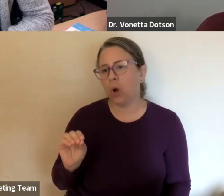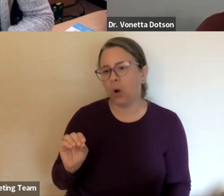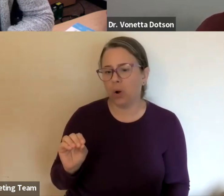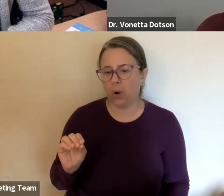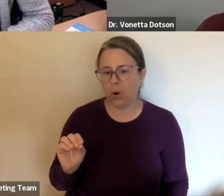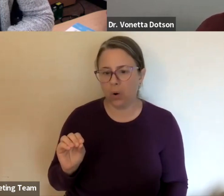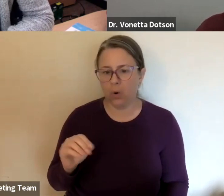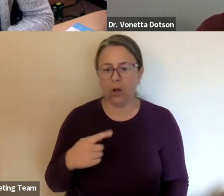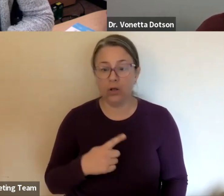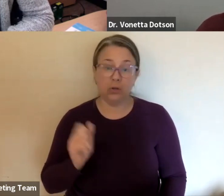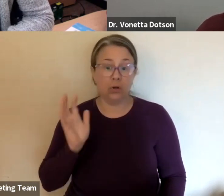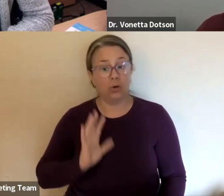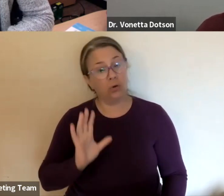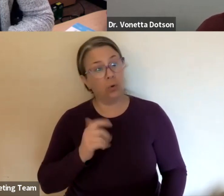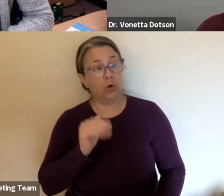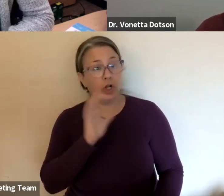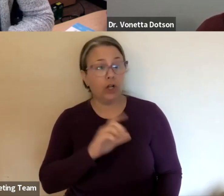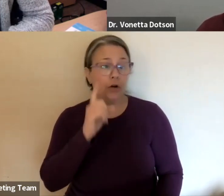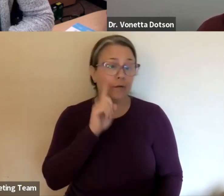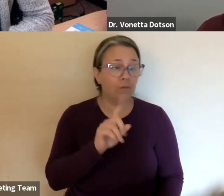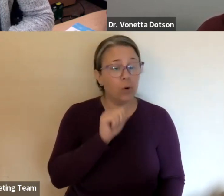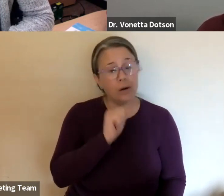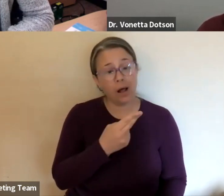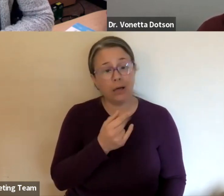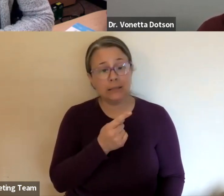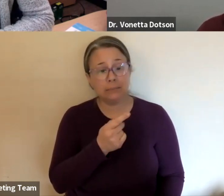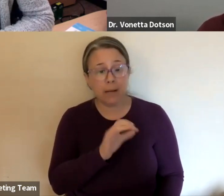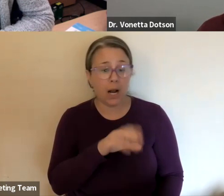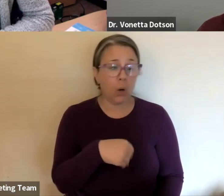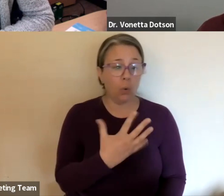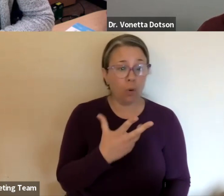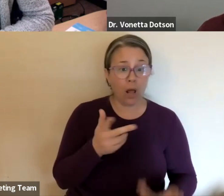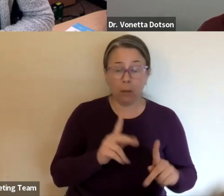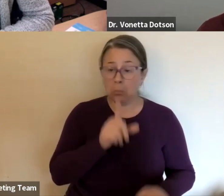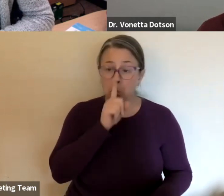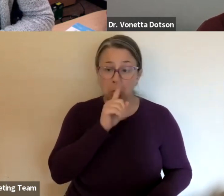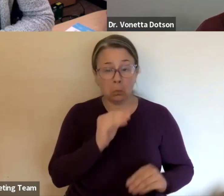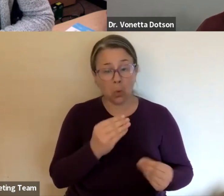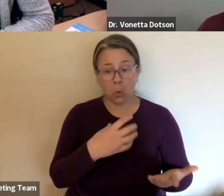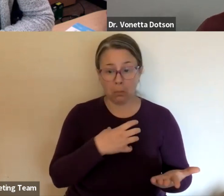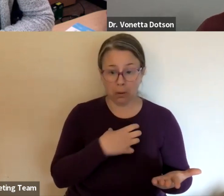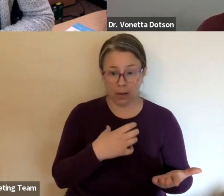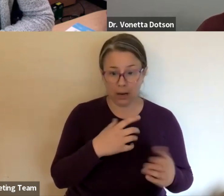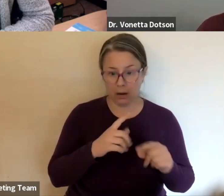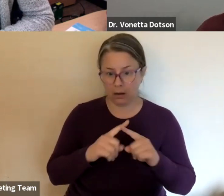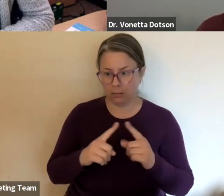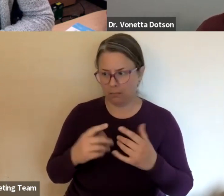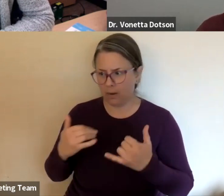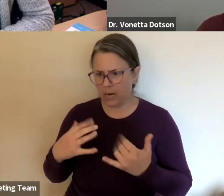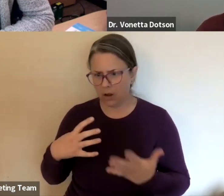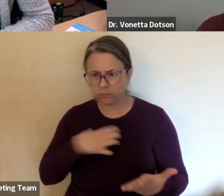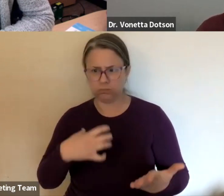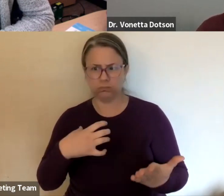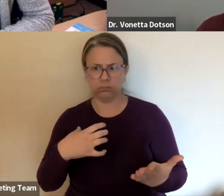a professional, but still very stern email saying that I did not appreciate the accusation to my graduate